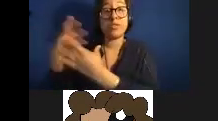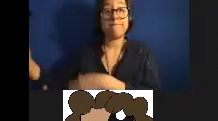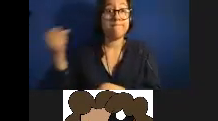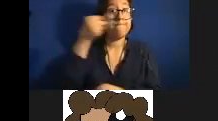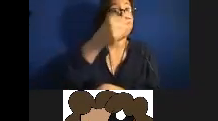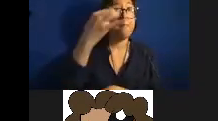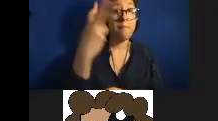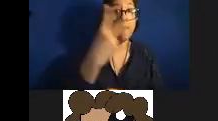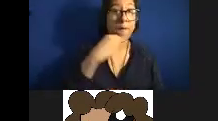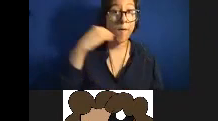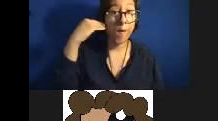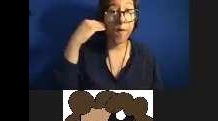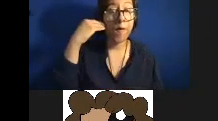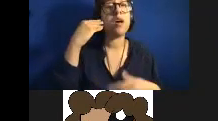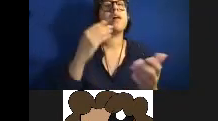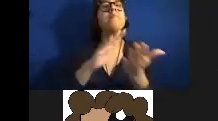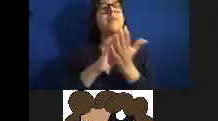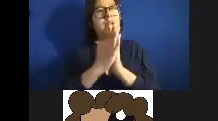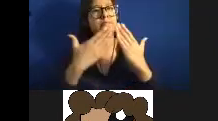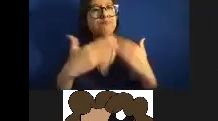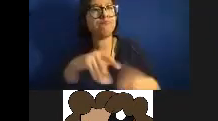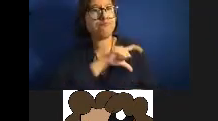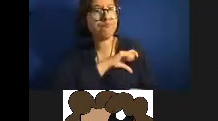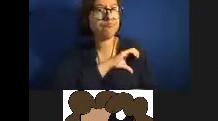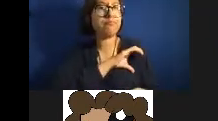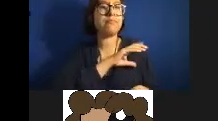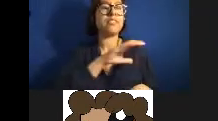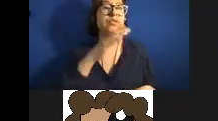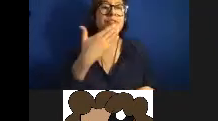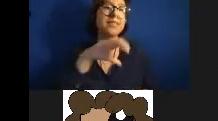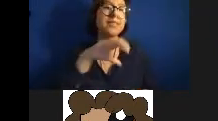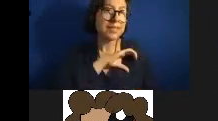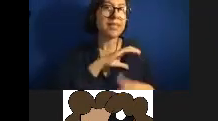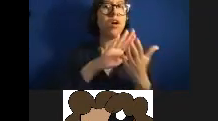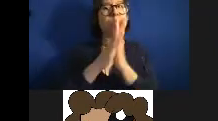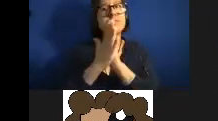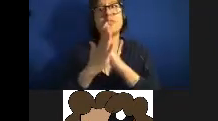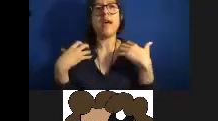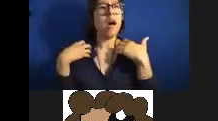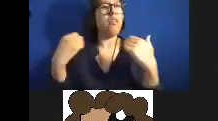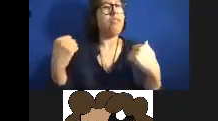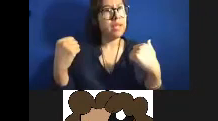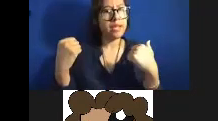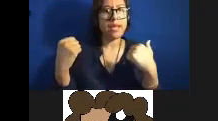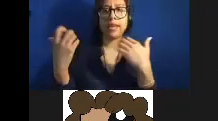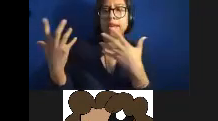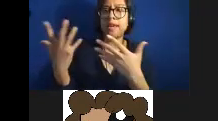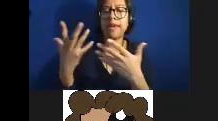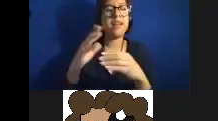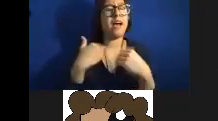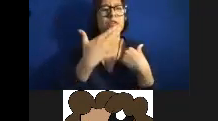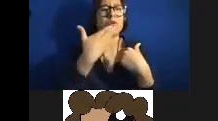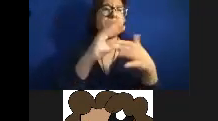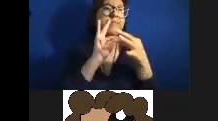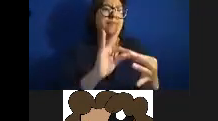be productive citizens and be healthy within themselves as well as within their intimate relationships with their